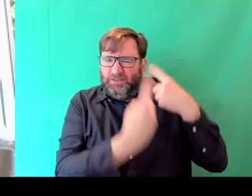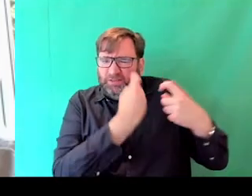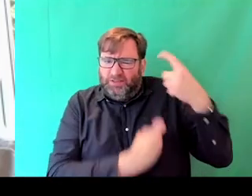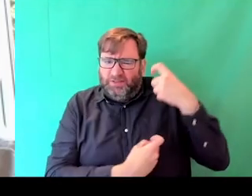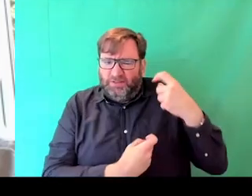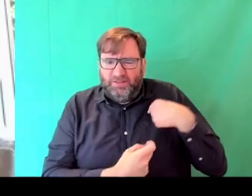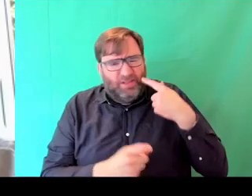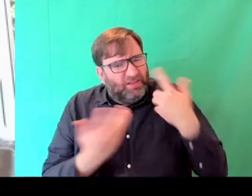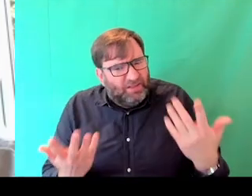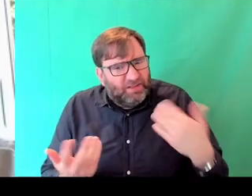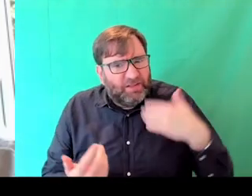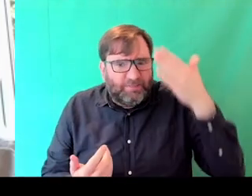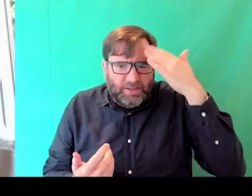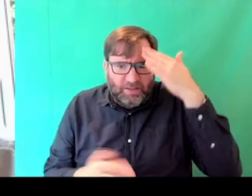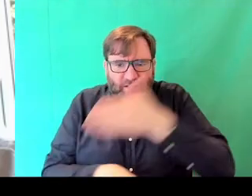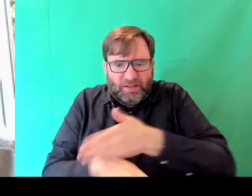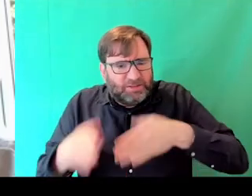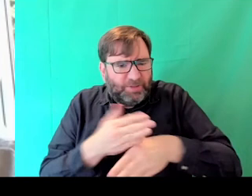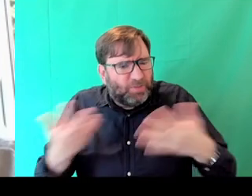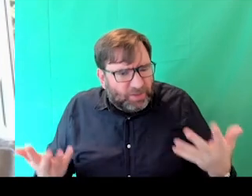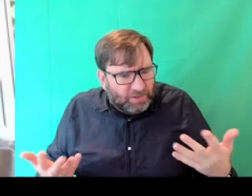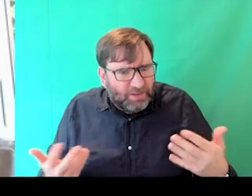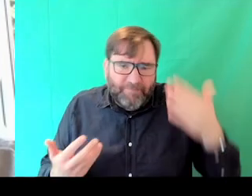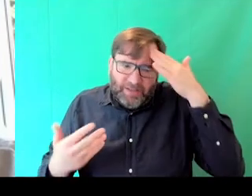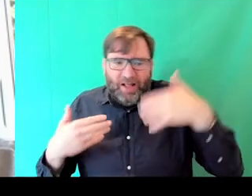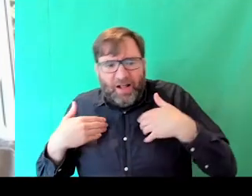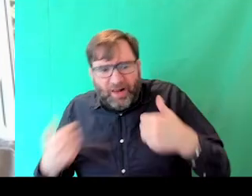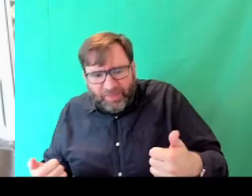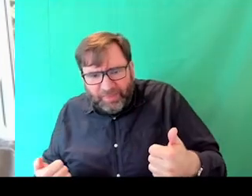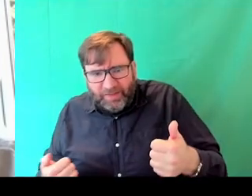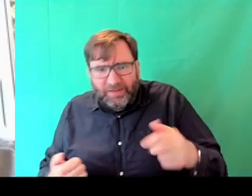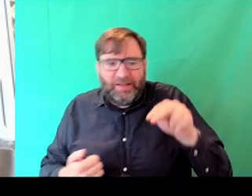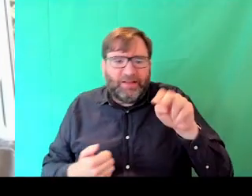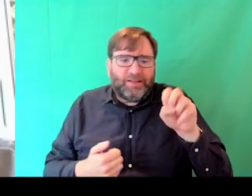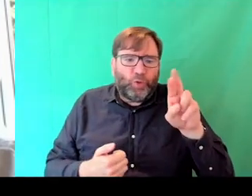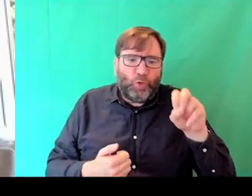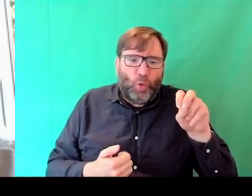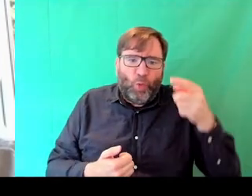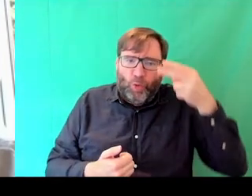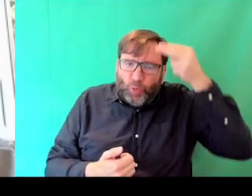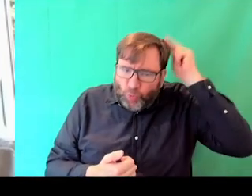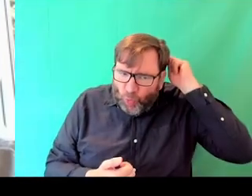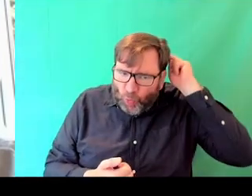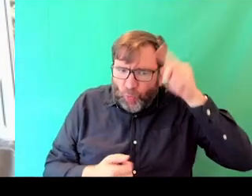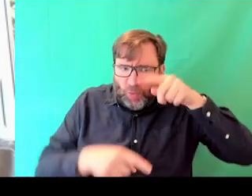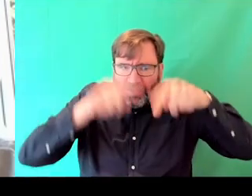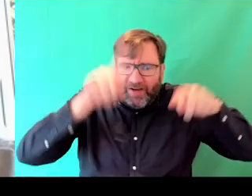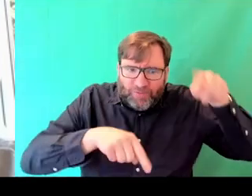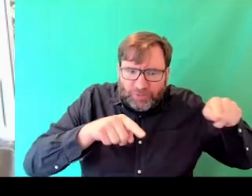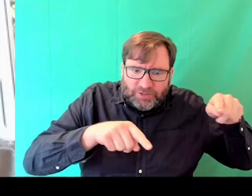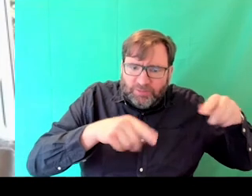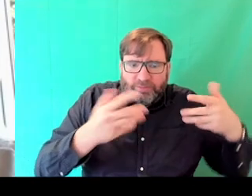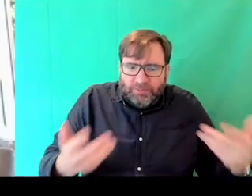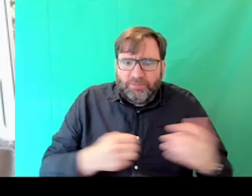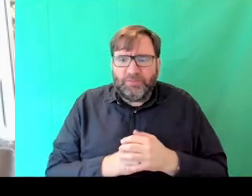what? Like Simone Biles did, she was like, I am not doing well. I need to take care of me. I need to protect